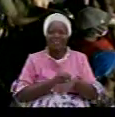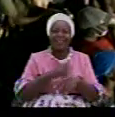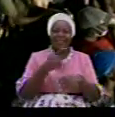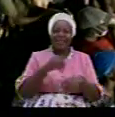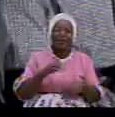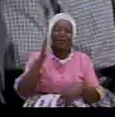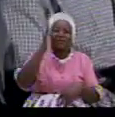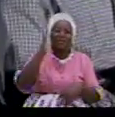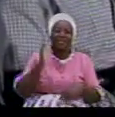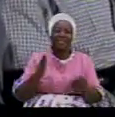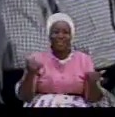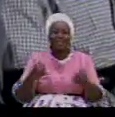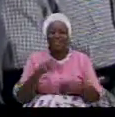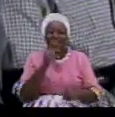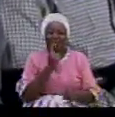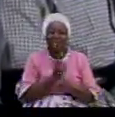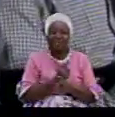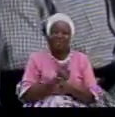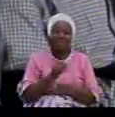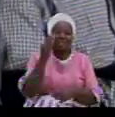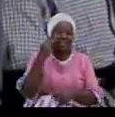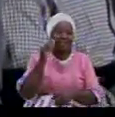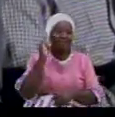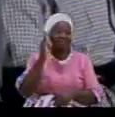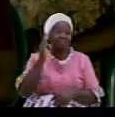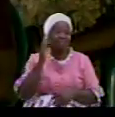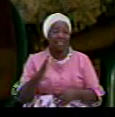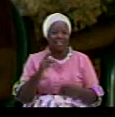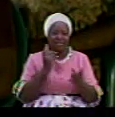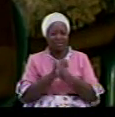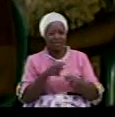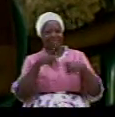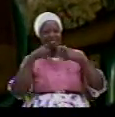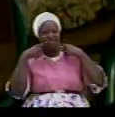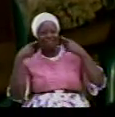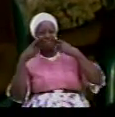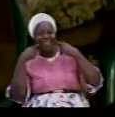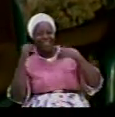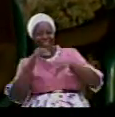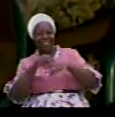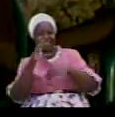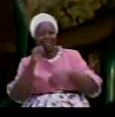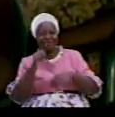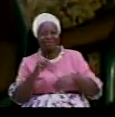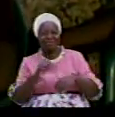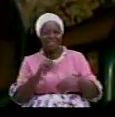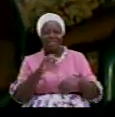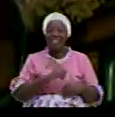Smile. Smile at me. Congrats. You have the key tonight.